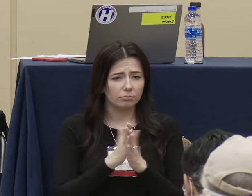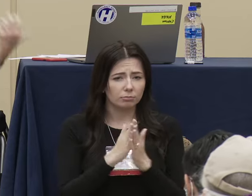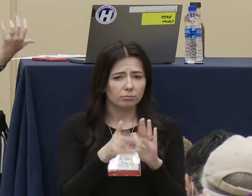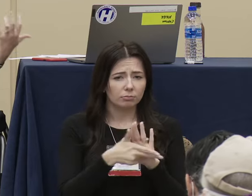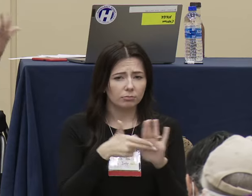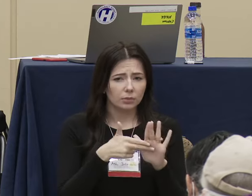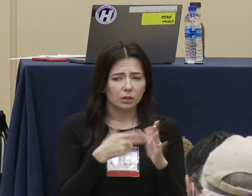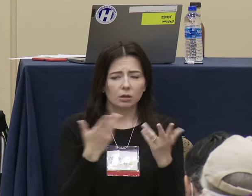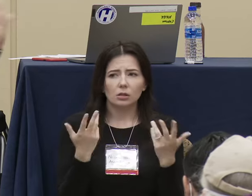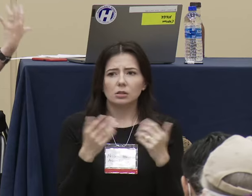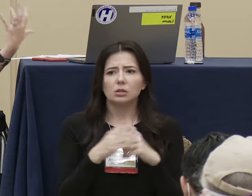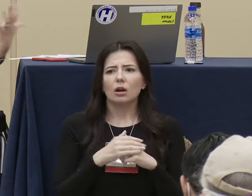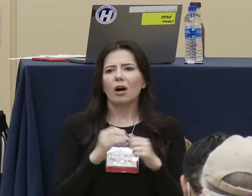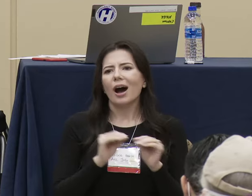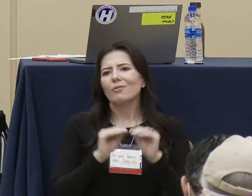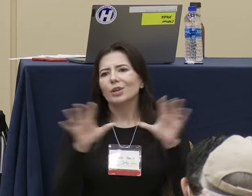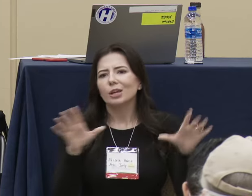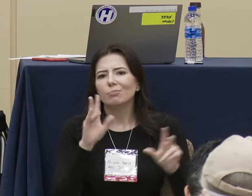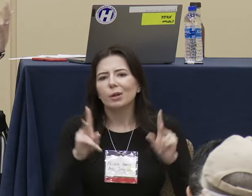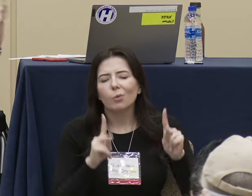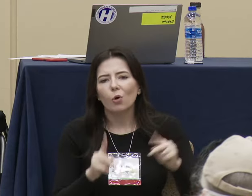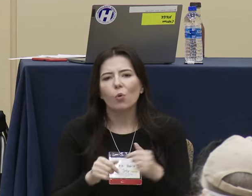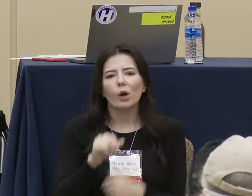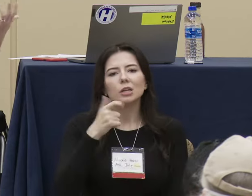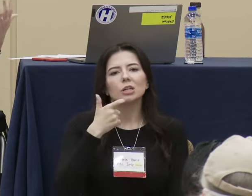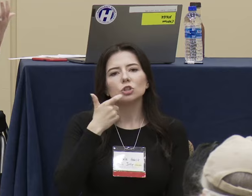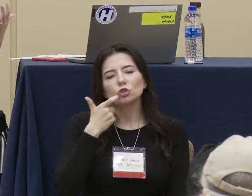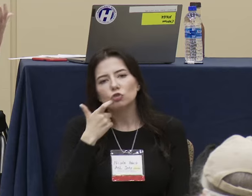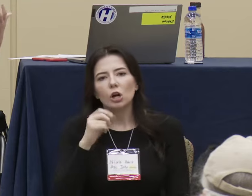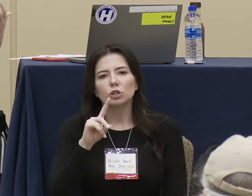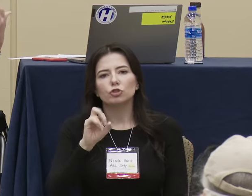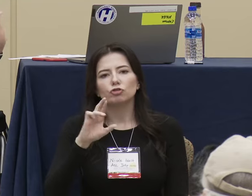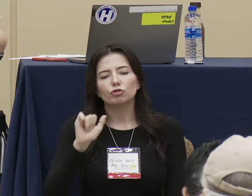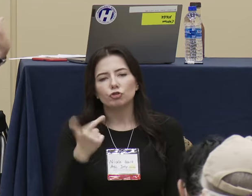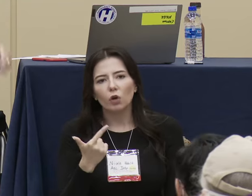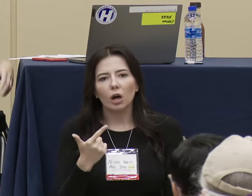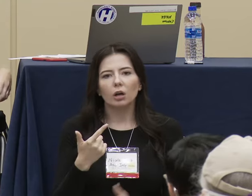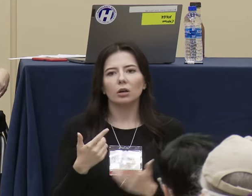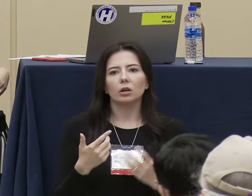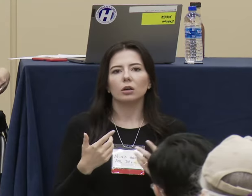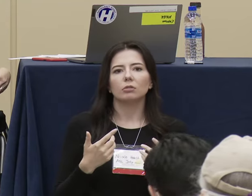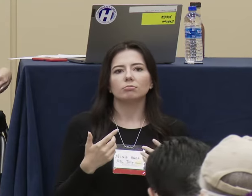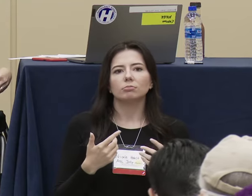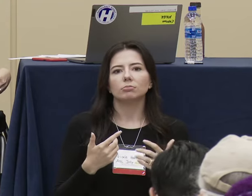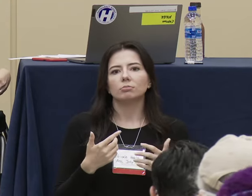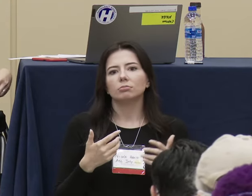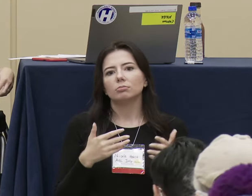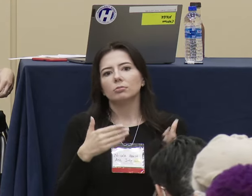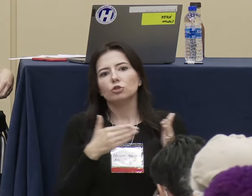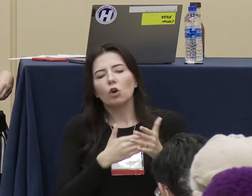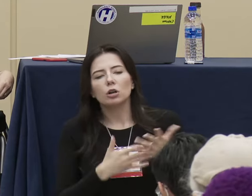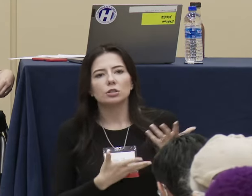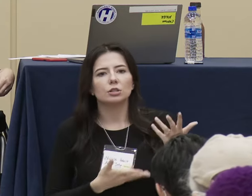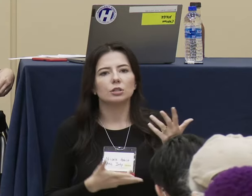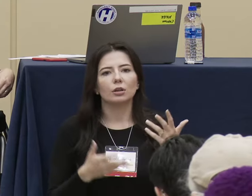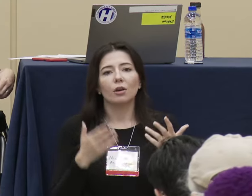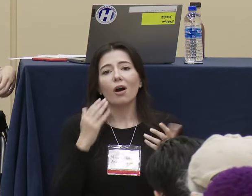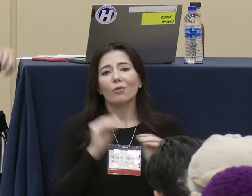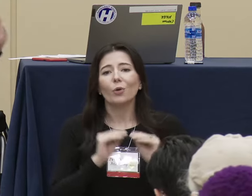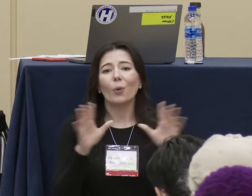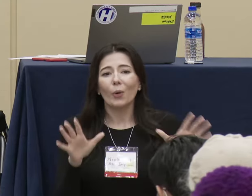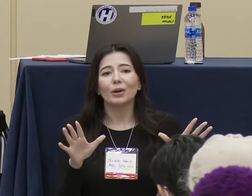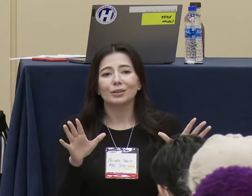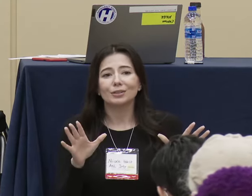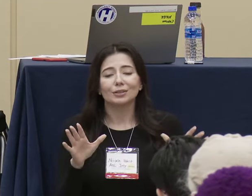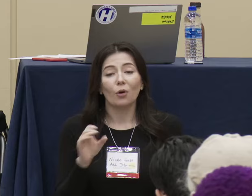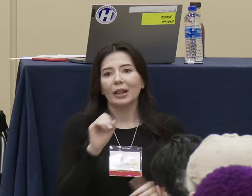with drug offenses, blah, blah, blah. But surely there'll be people who have to be incarcerated, right? The